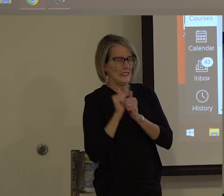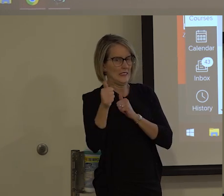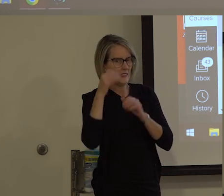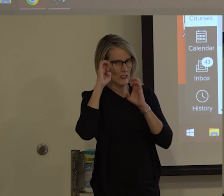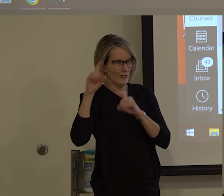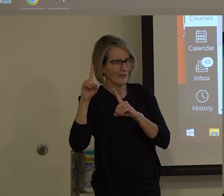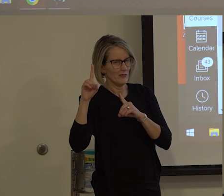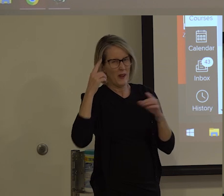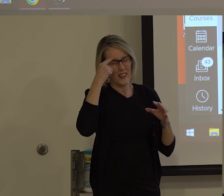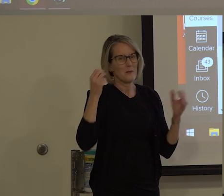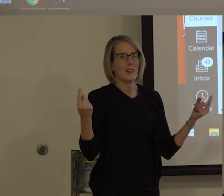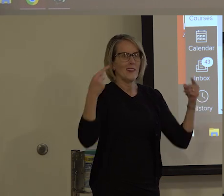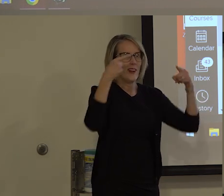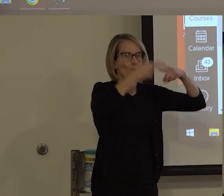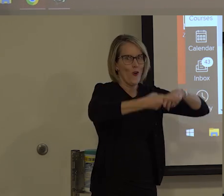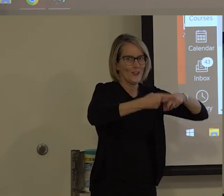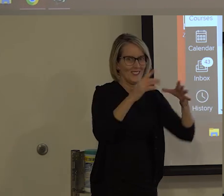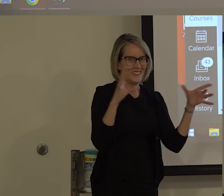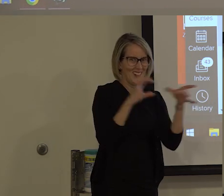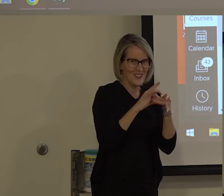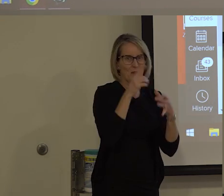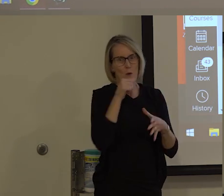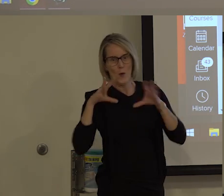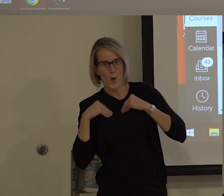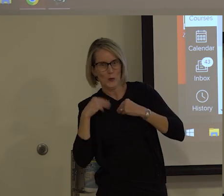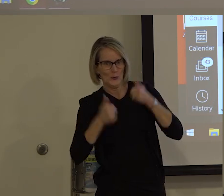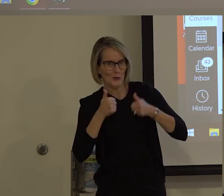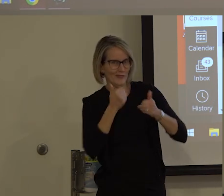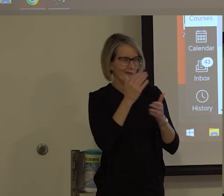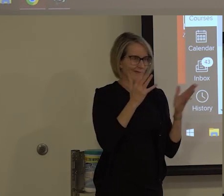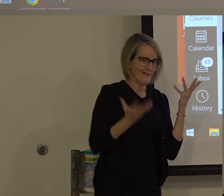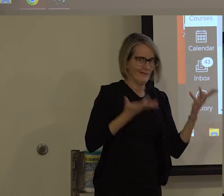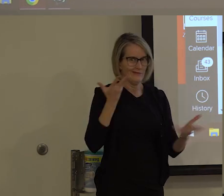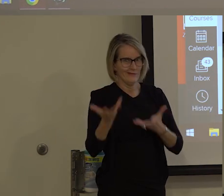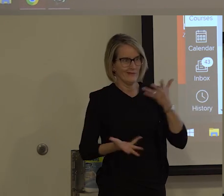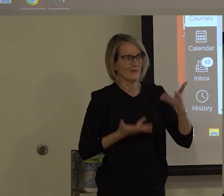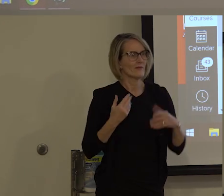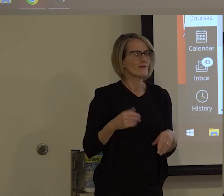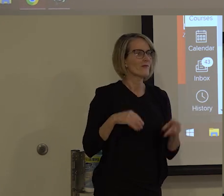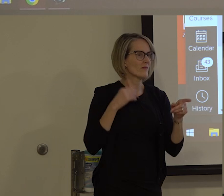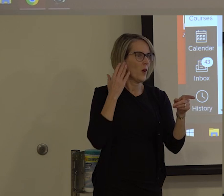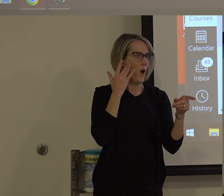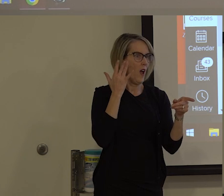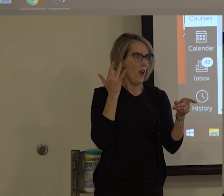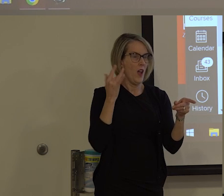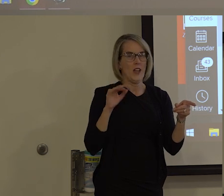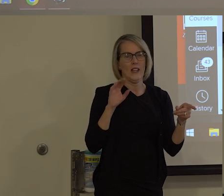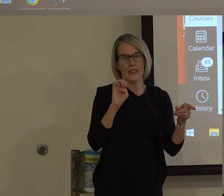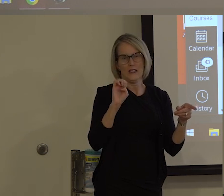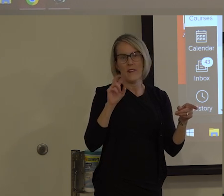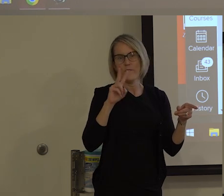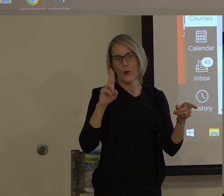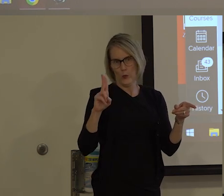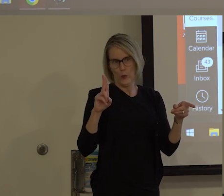of cross connections with who owns what. So I know that Stephen Nagel is the one who sort of, to help with a lot of